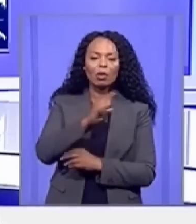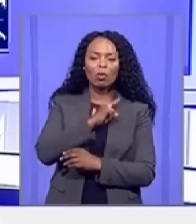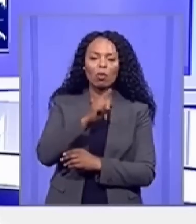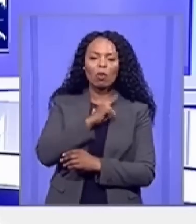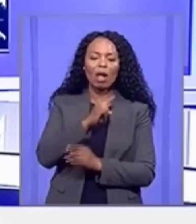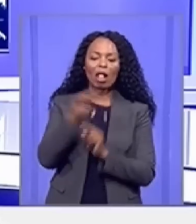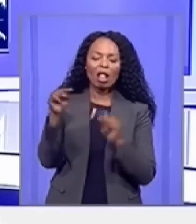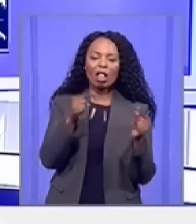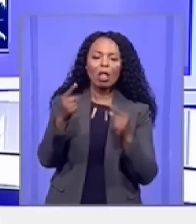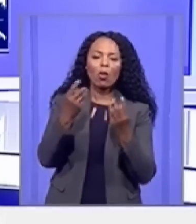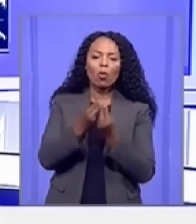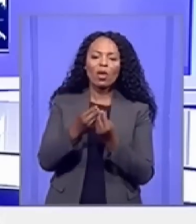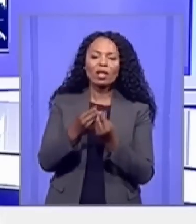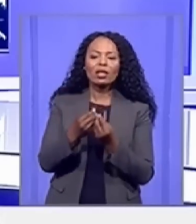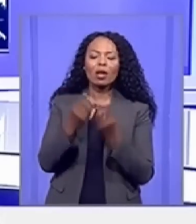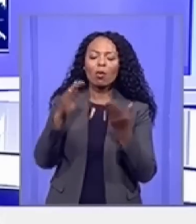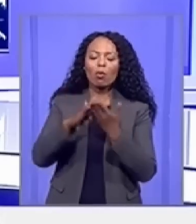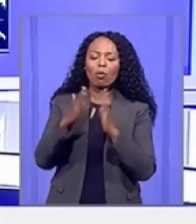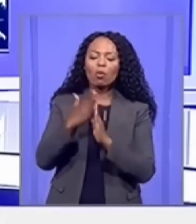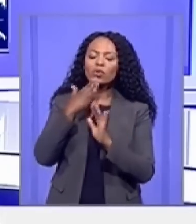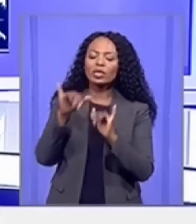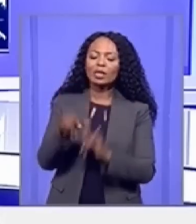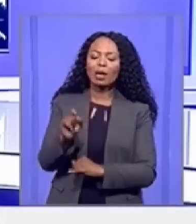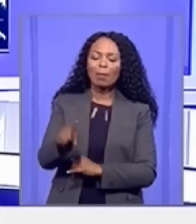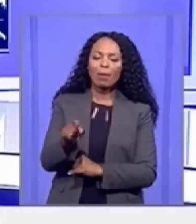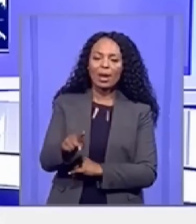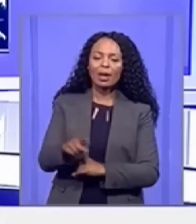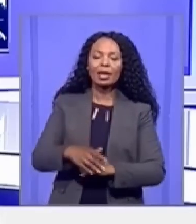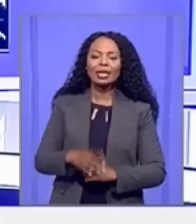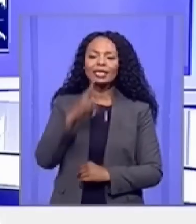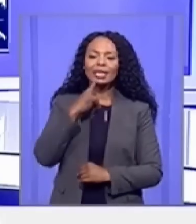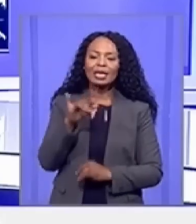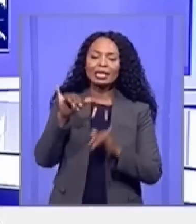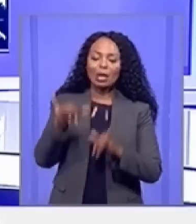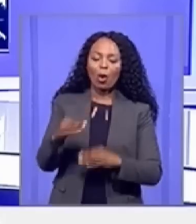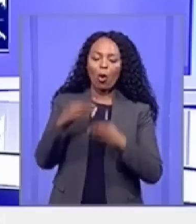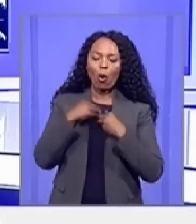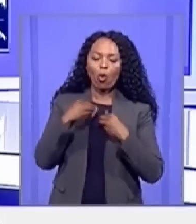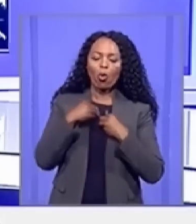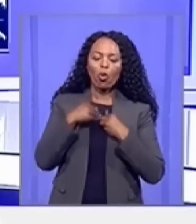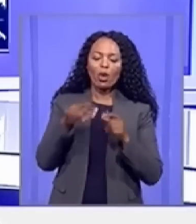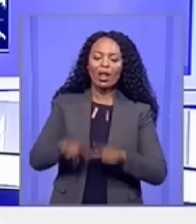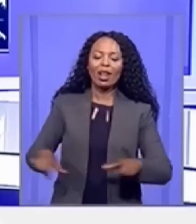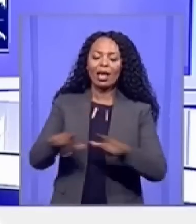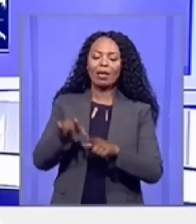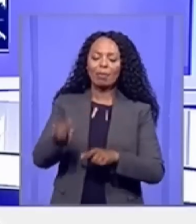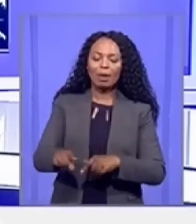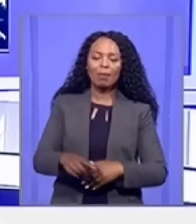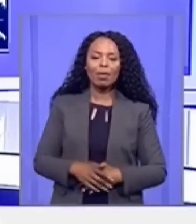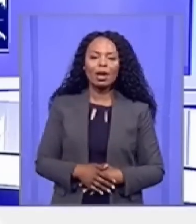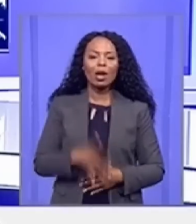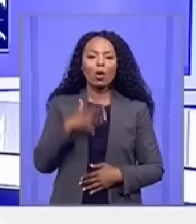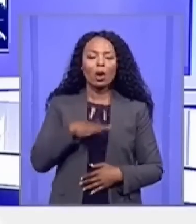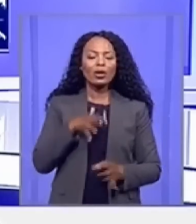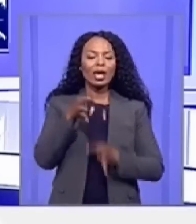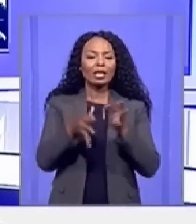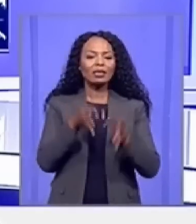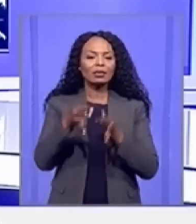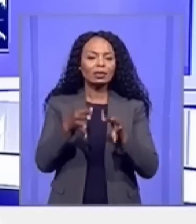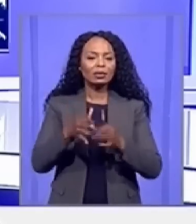ba sebaka ba neng ba ipeile ba neng ba ditse mono ba re ke le beng ba sebaka tseo so ba tla go tsa sona ke taba